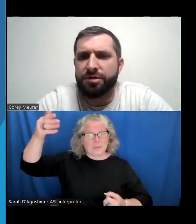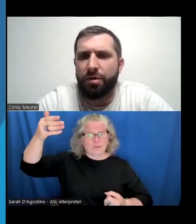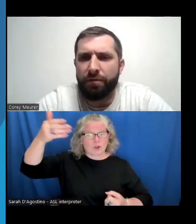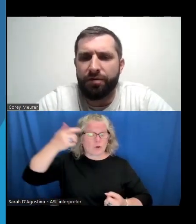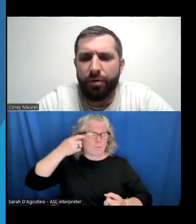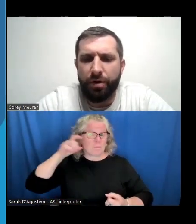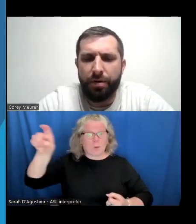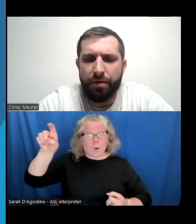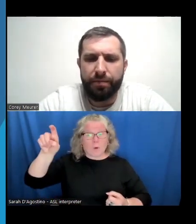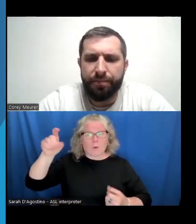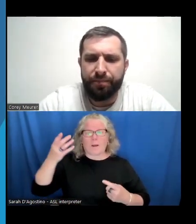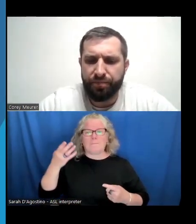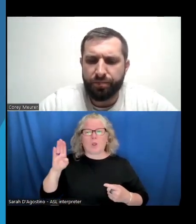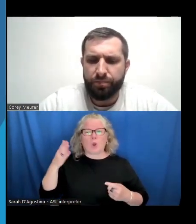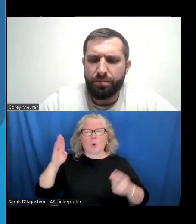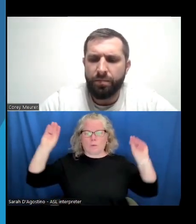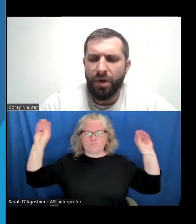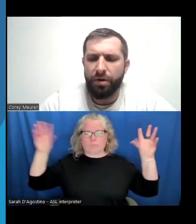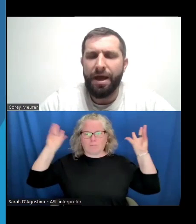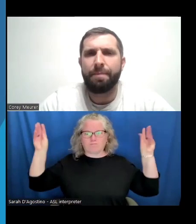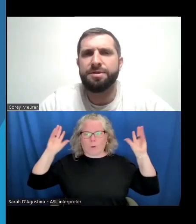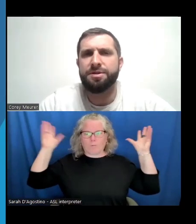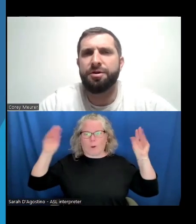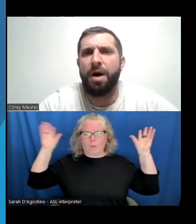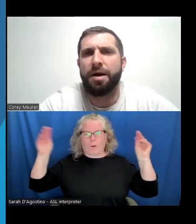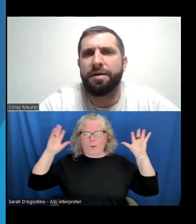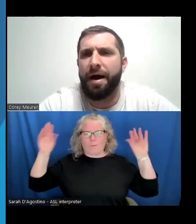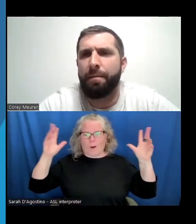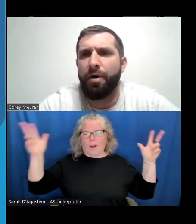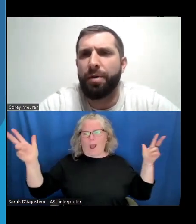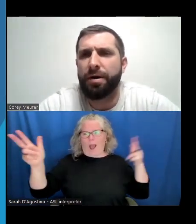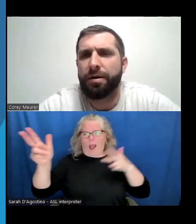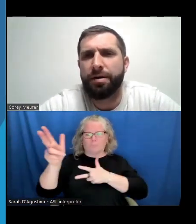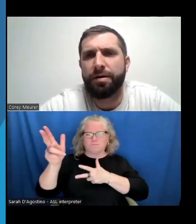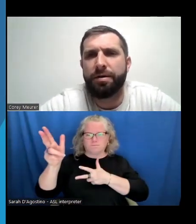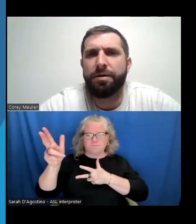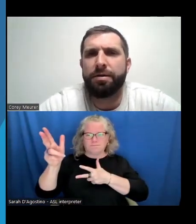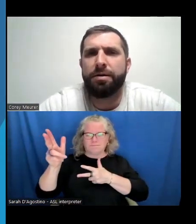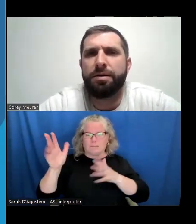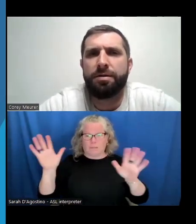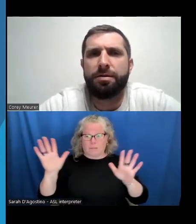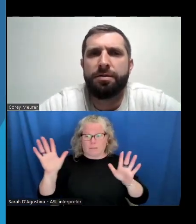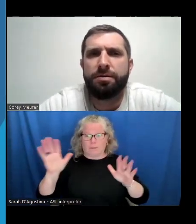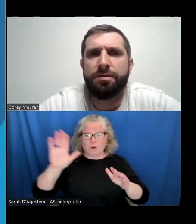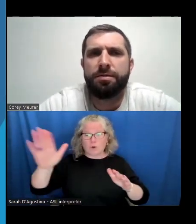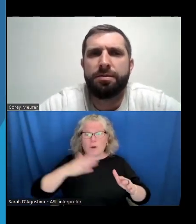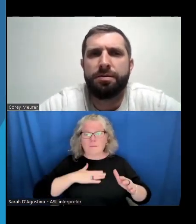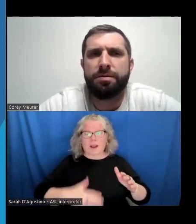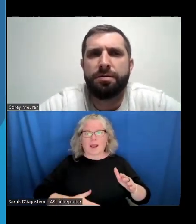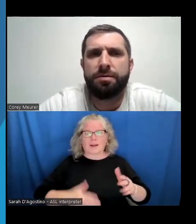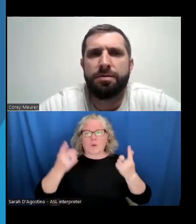if people are so comfortable. What happens to your body in that moment?